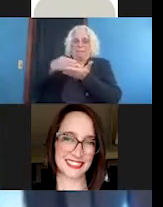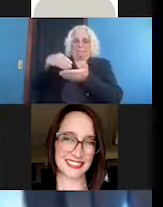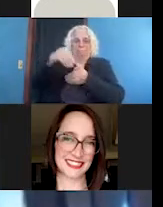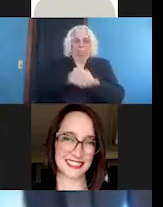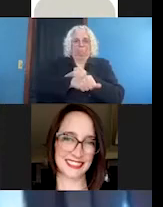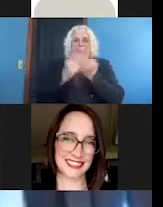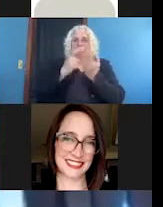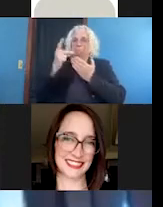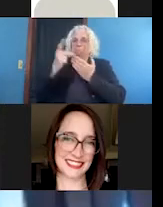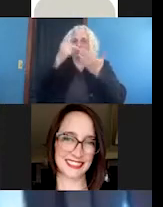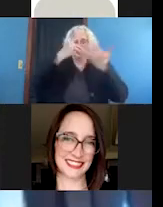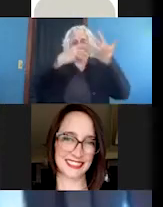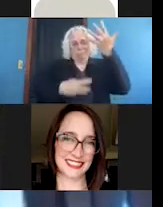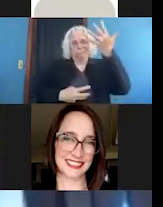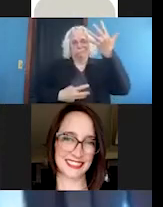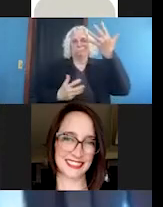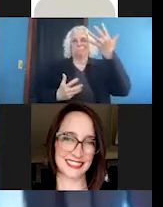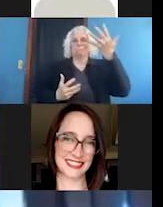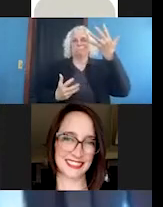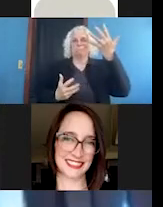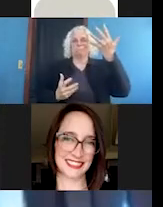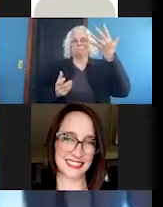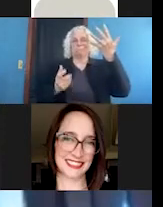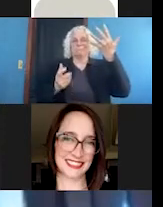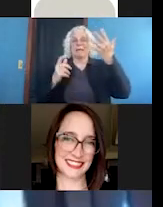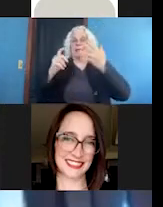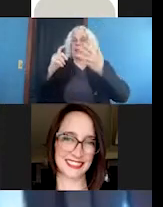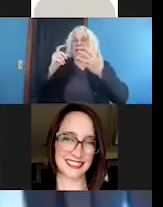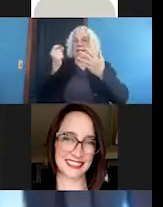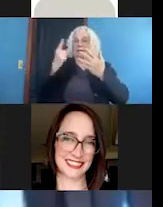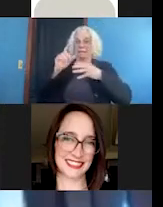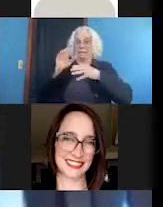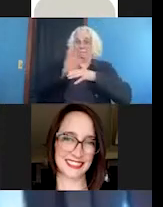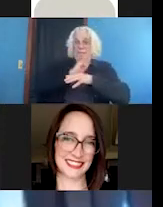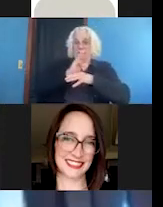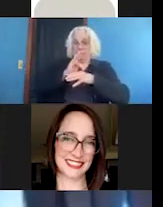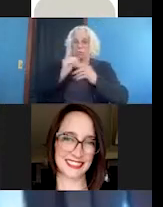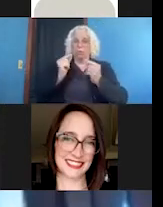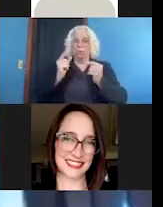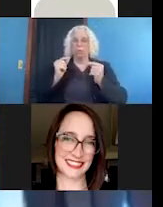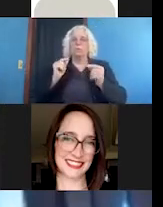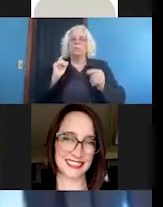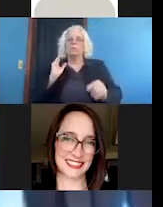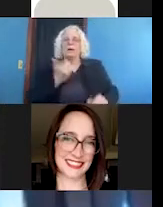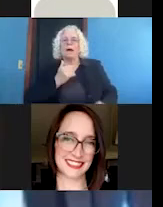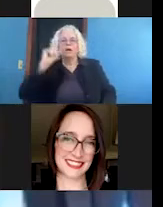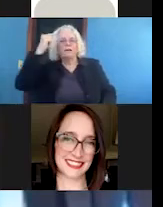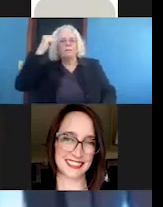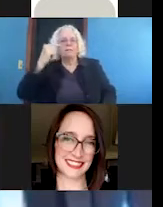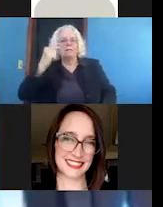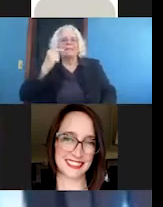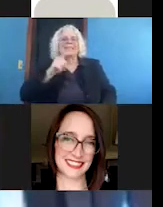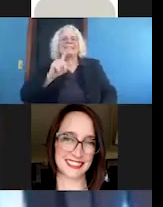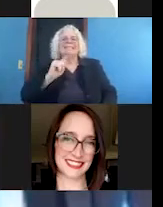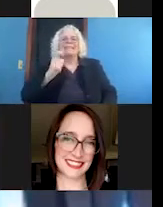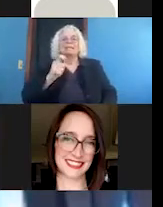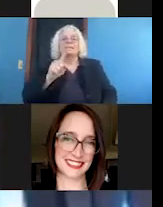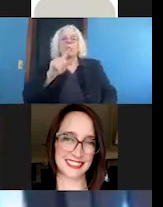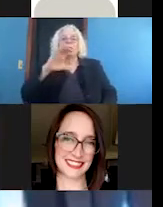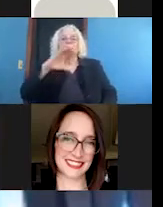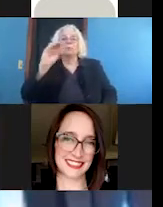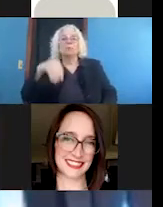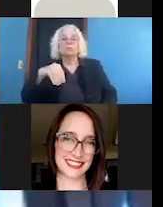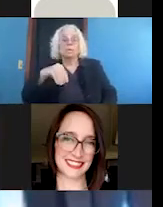programs. What we do with any of our businesses, the government taxes them 100%. So all the funding goes to the